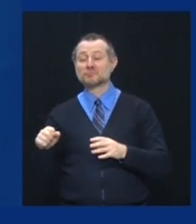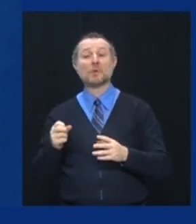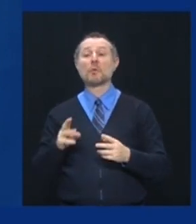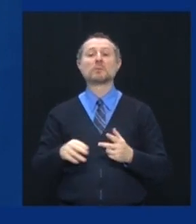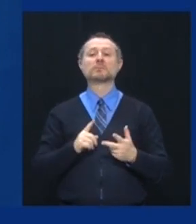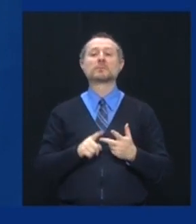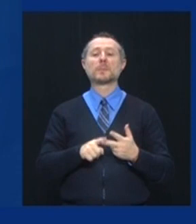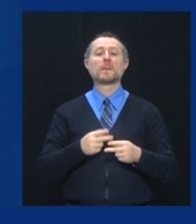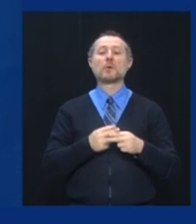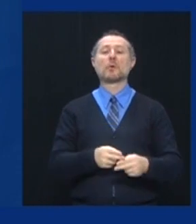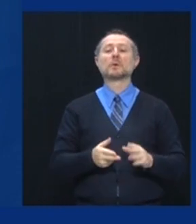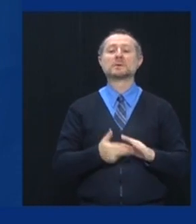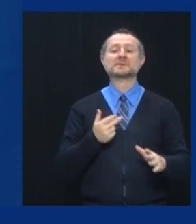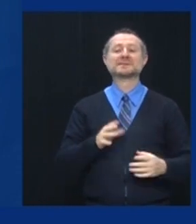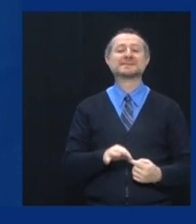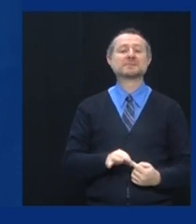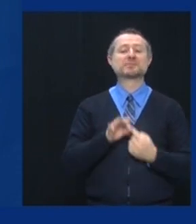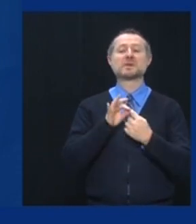efforts.